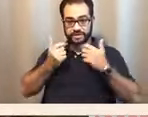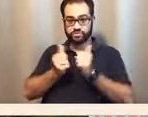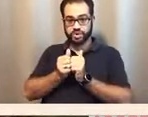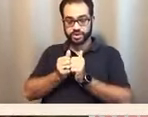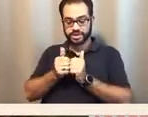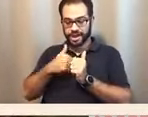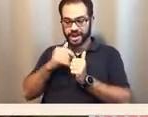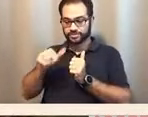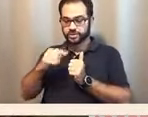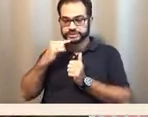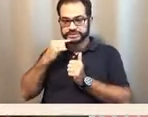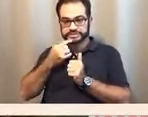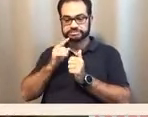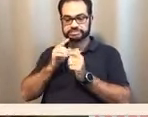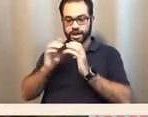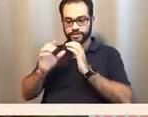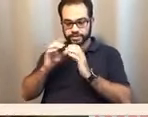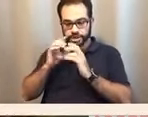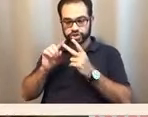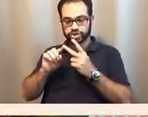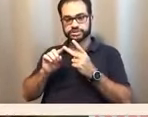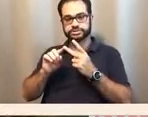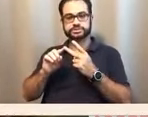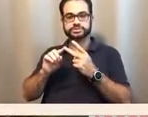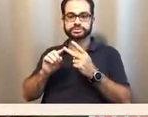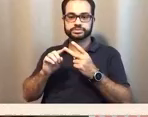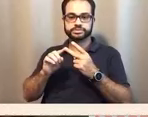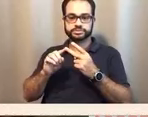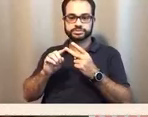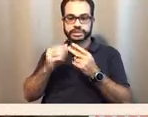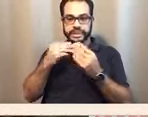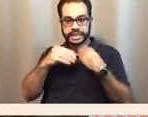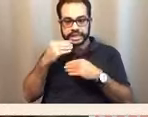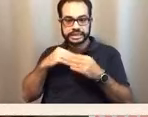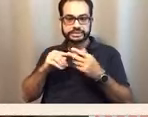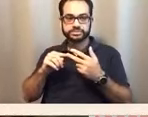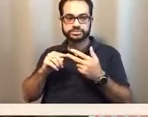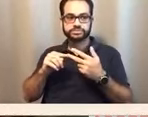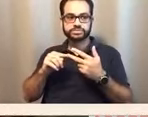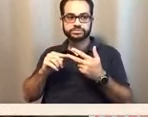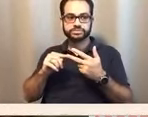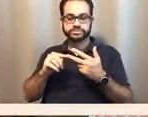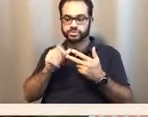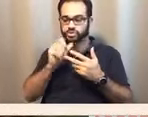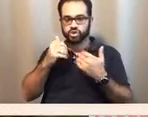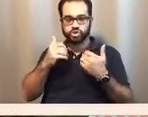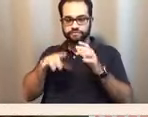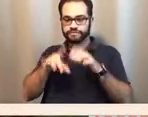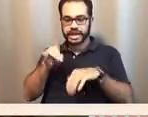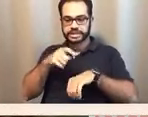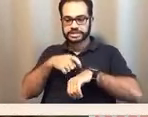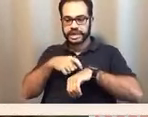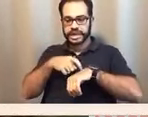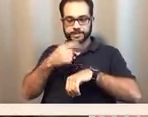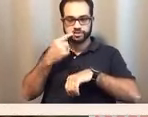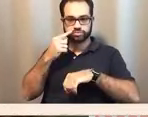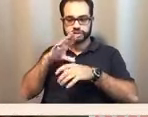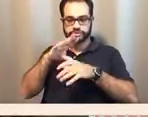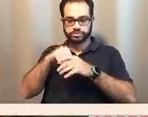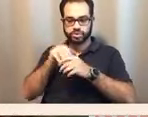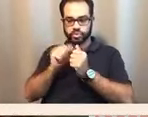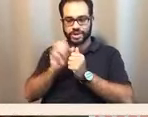conversations with and eat, we don't have fine time to be in their faces in a positive